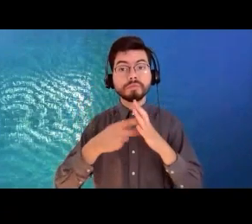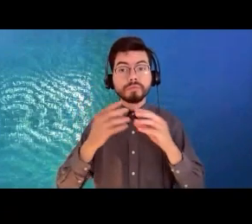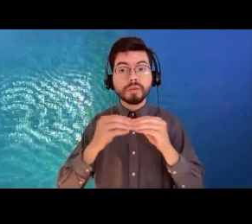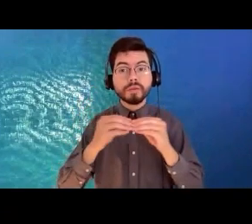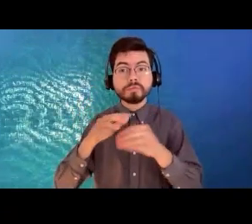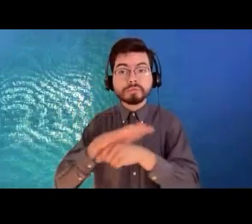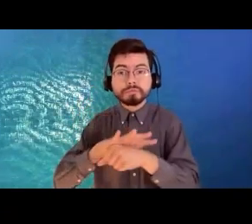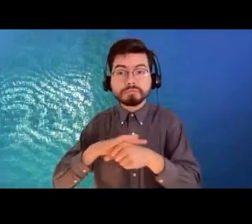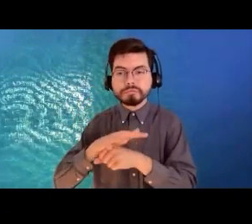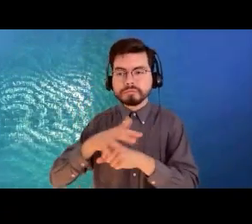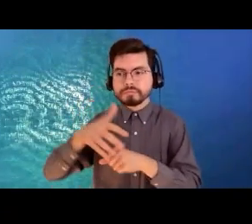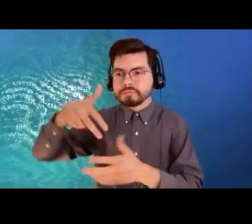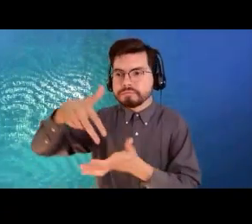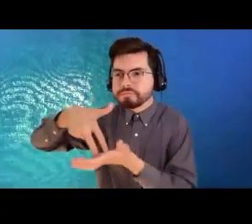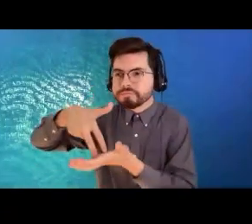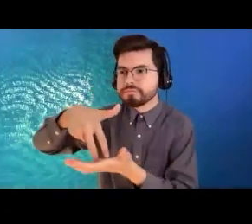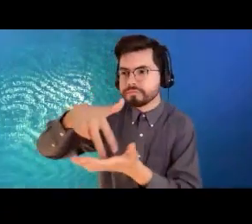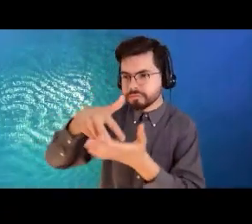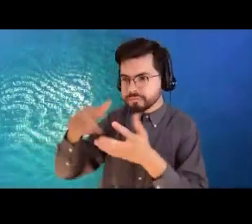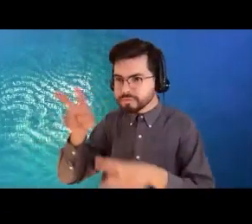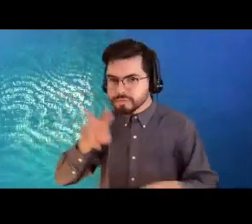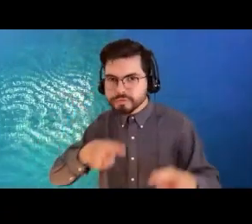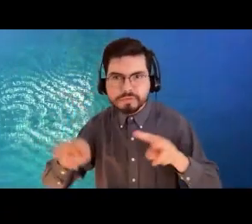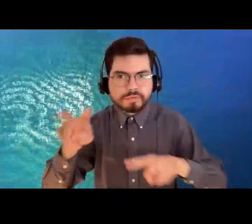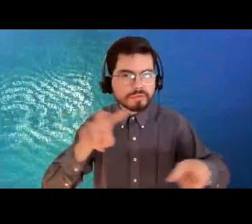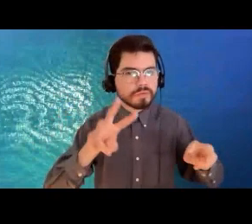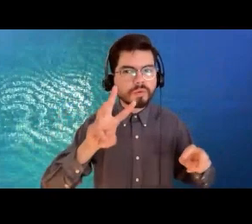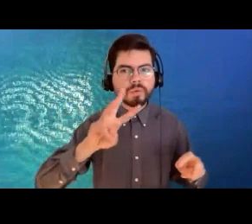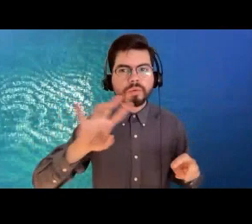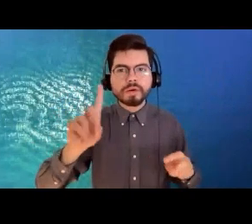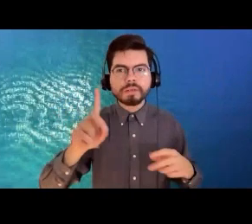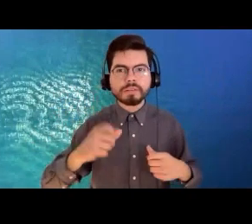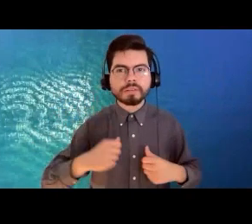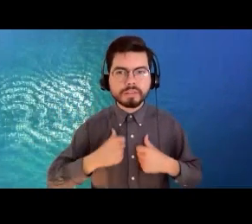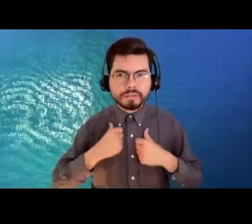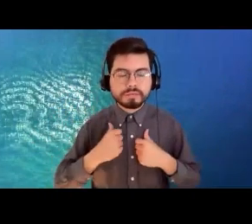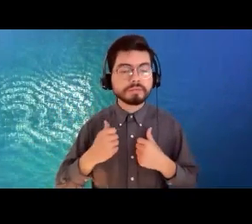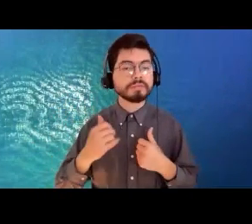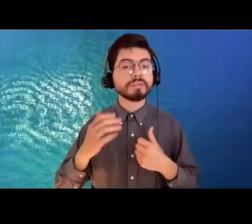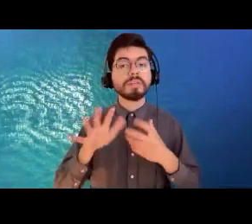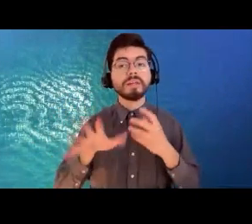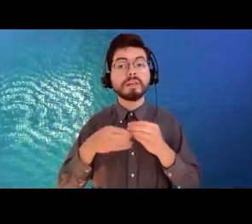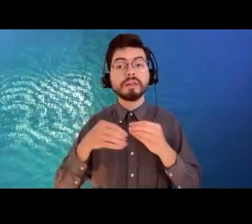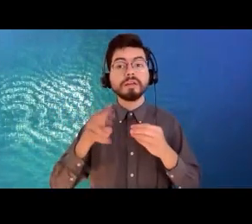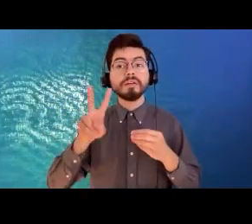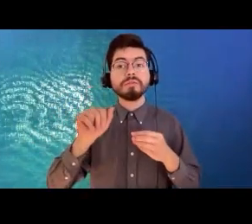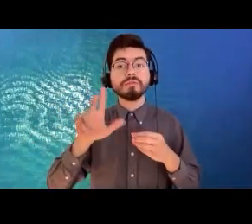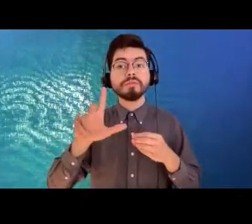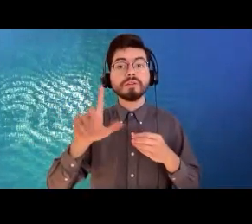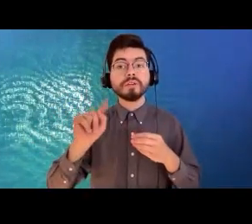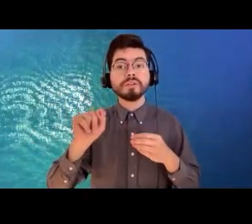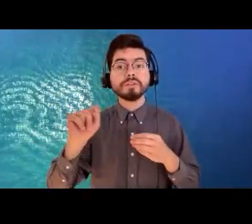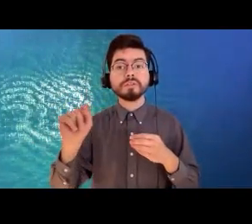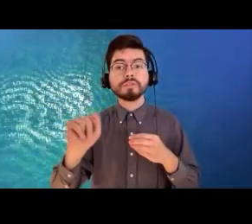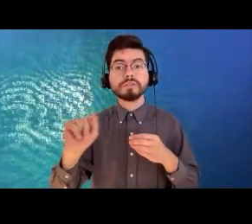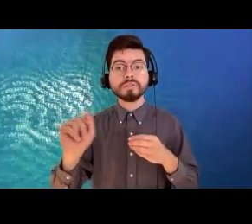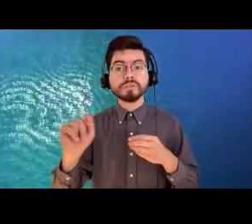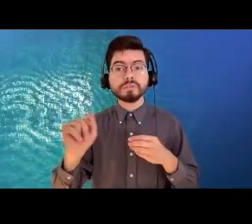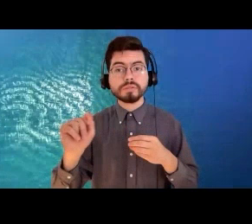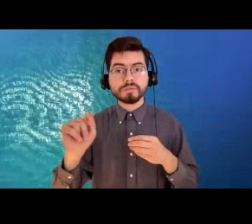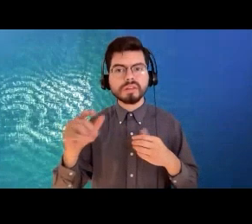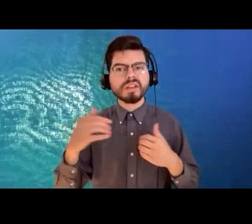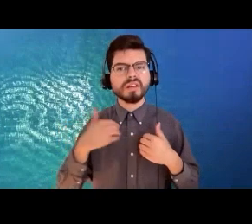capacities at some of our turnouts, to maybe add some more vault toilets. I think right now we've got 4 to 6 new vault toilets